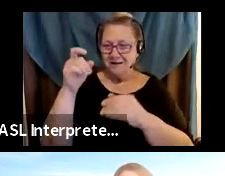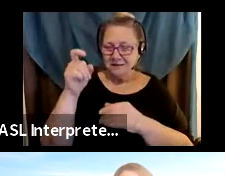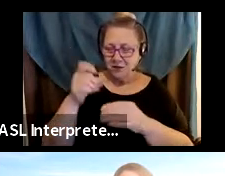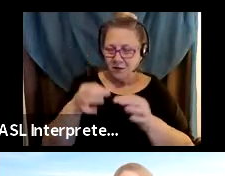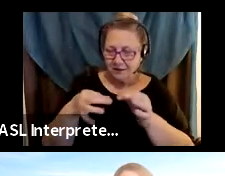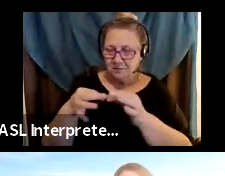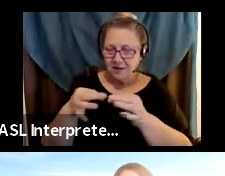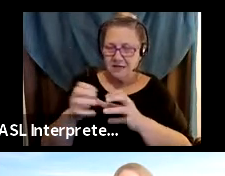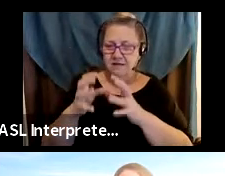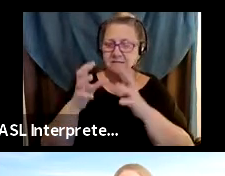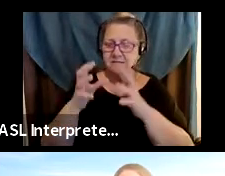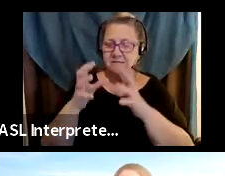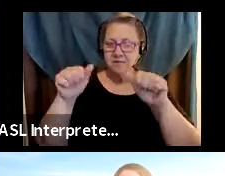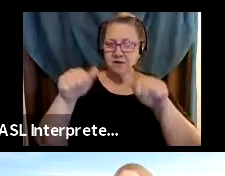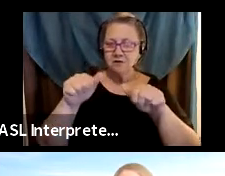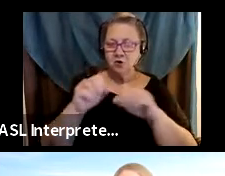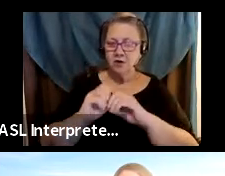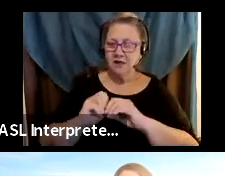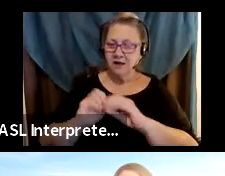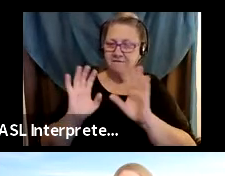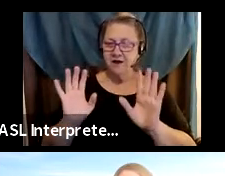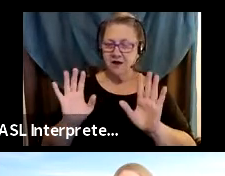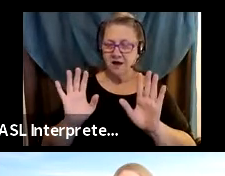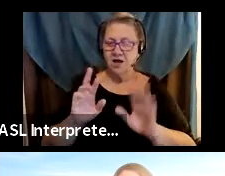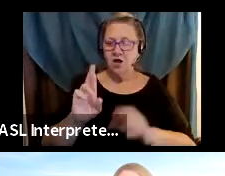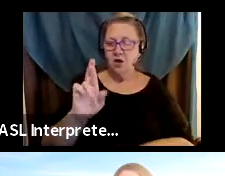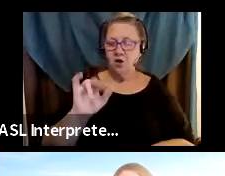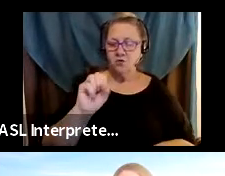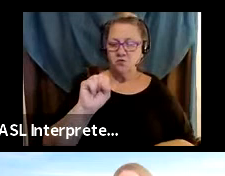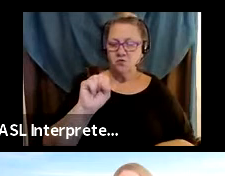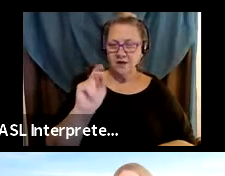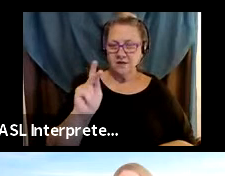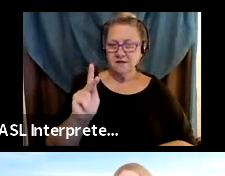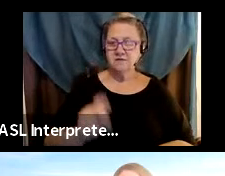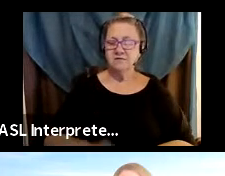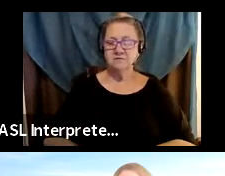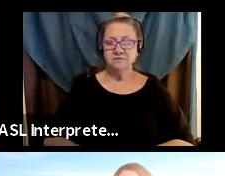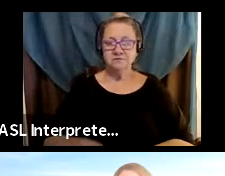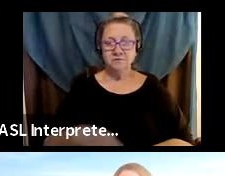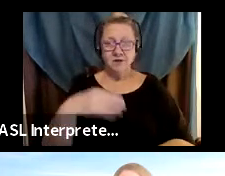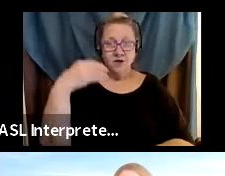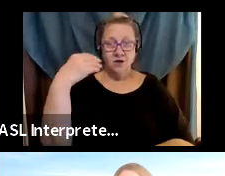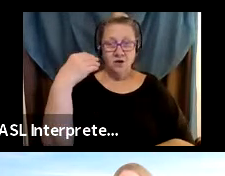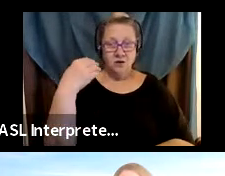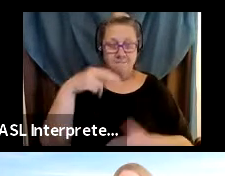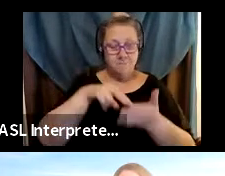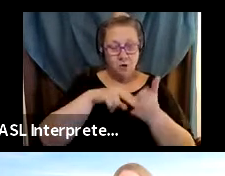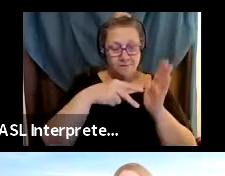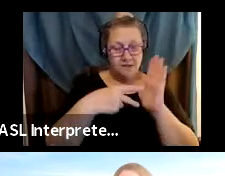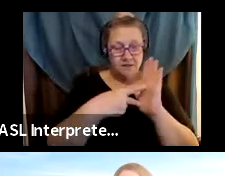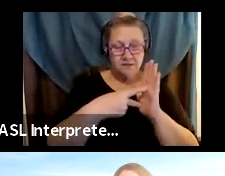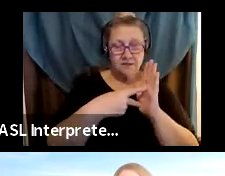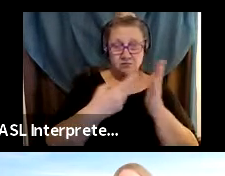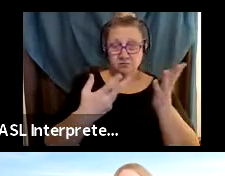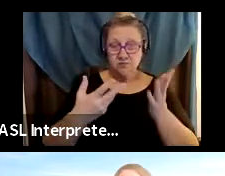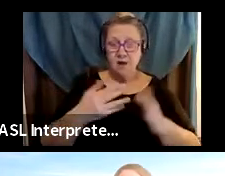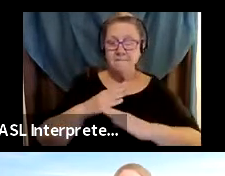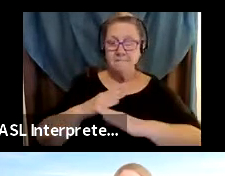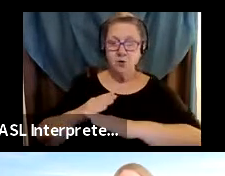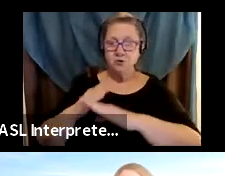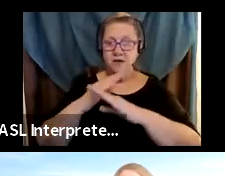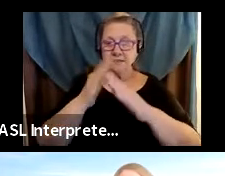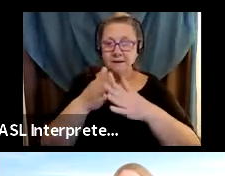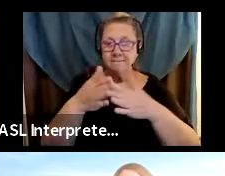is possible. Again, because I do feel like our purpose is to ensure that we are protecting public health